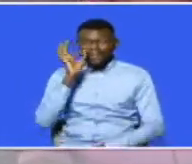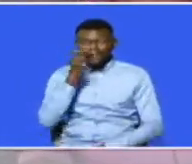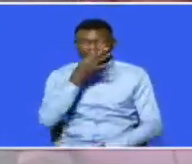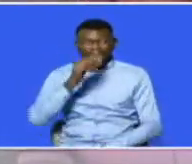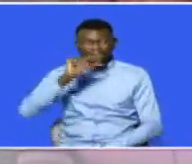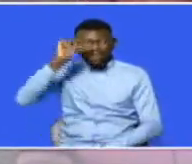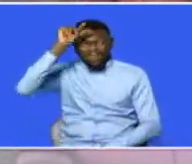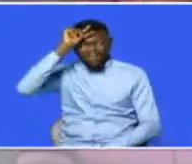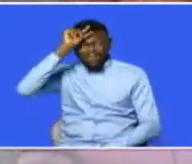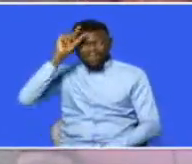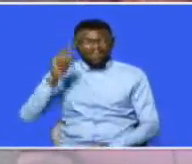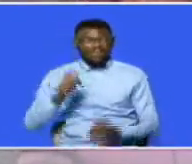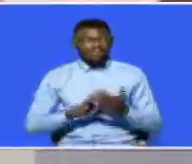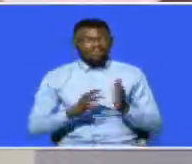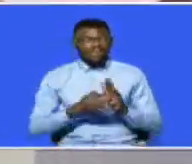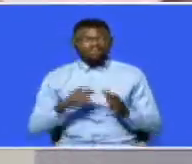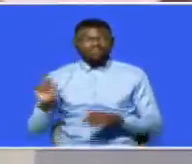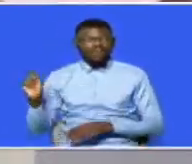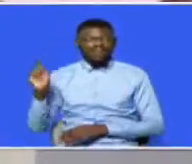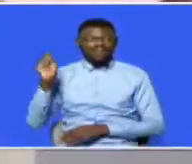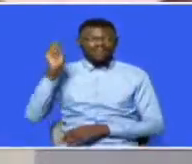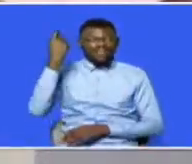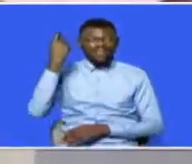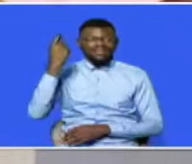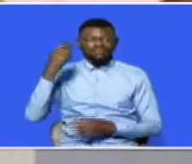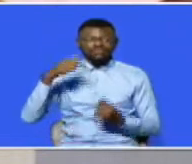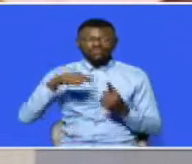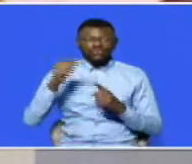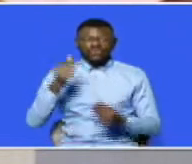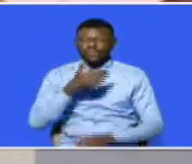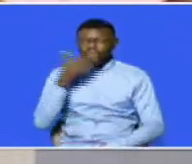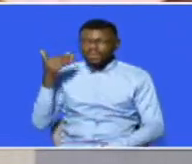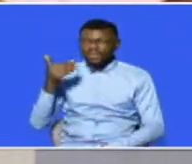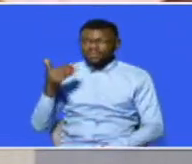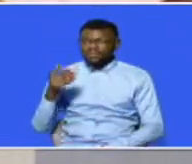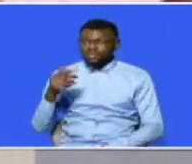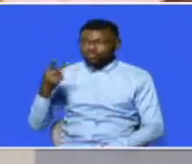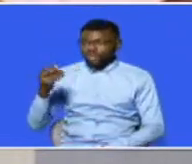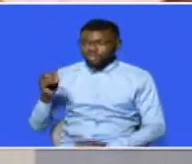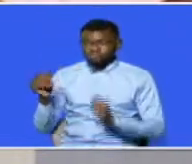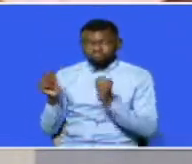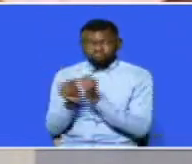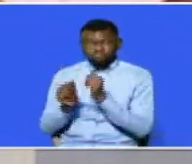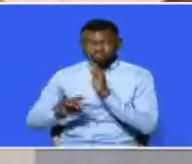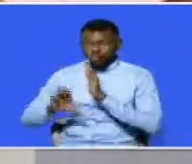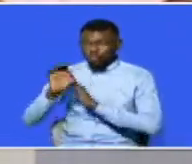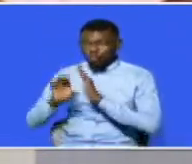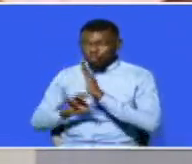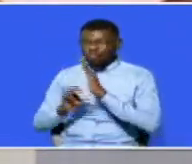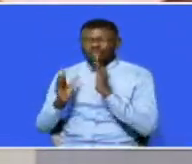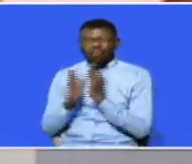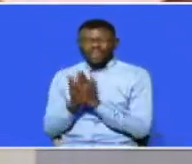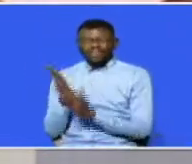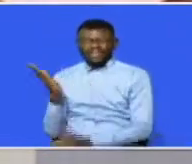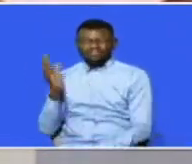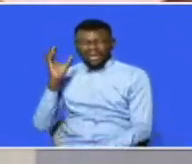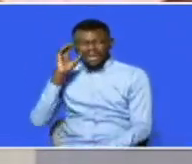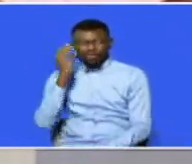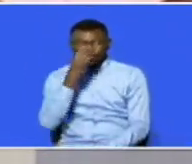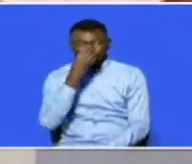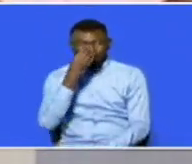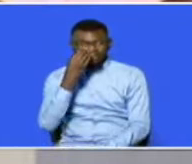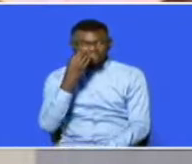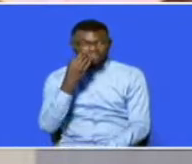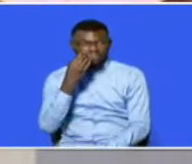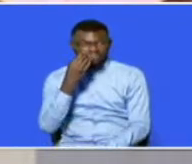them the best choice for Kenyans. Hii katiba ya 2010 tulikuwa pamoja. Martha